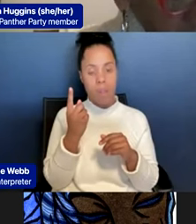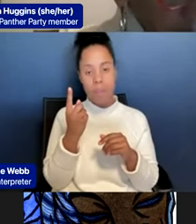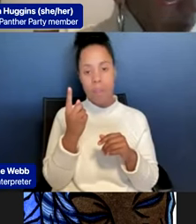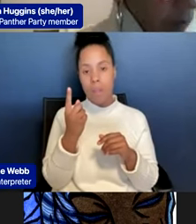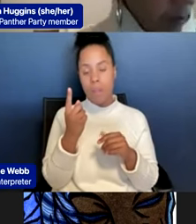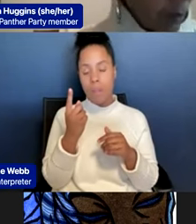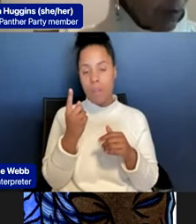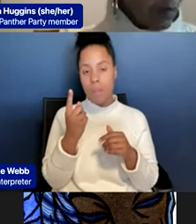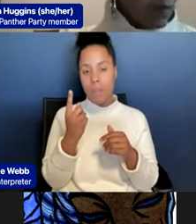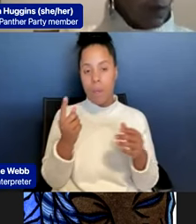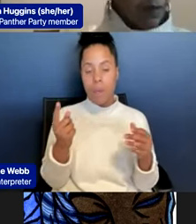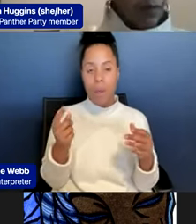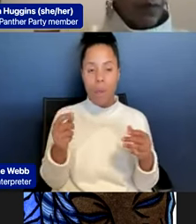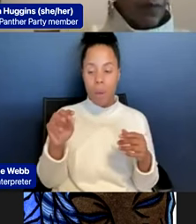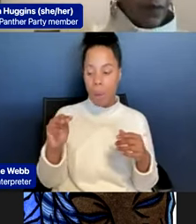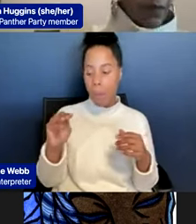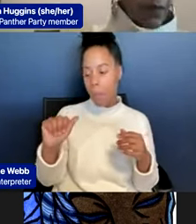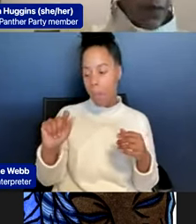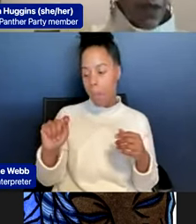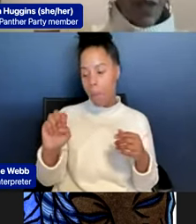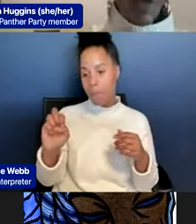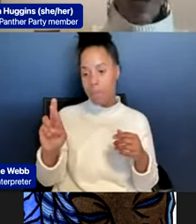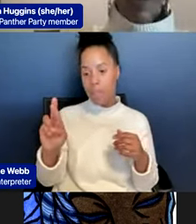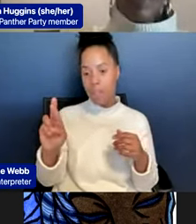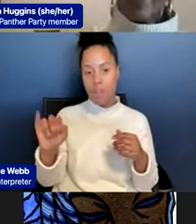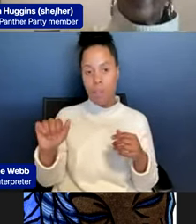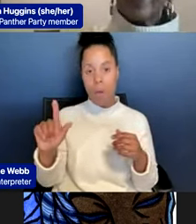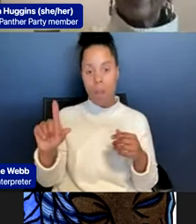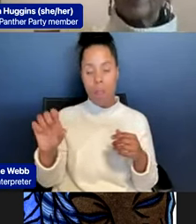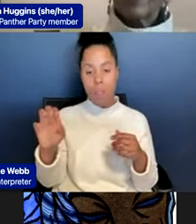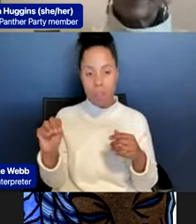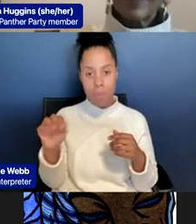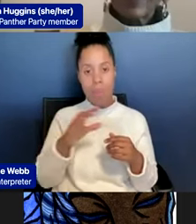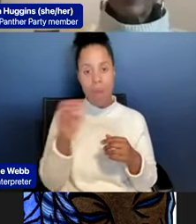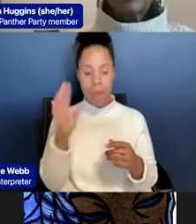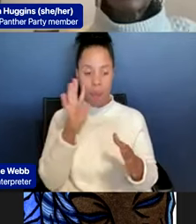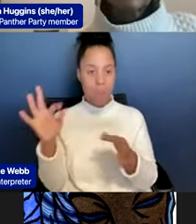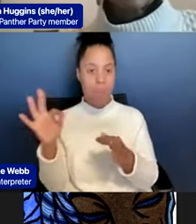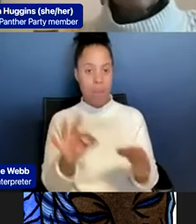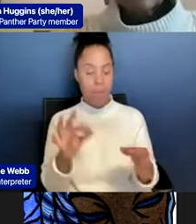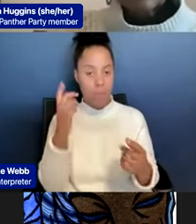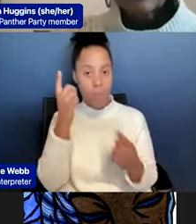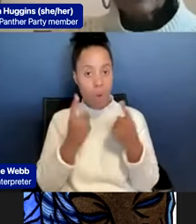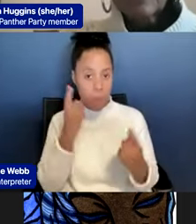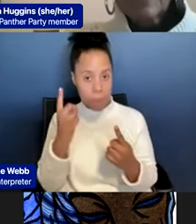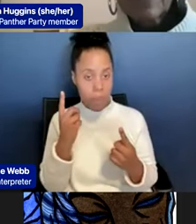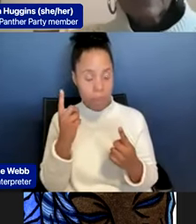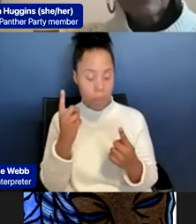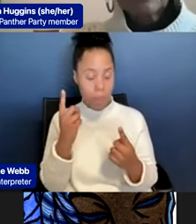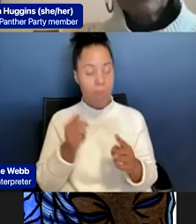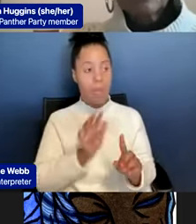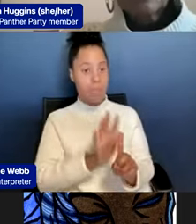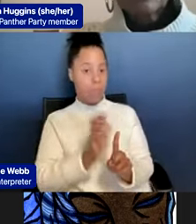materialism and idealist thought. In Huey's understanding of Western